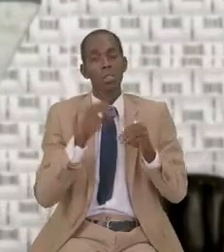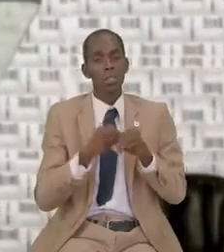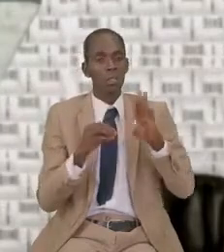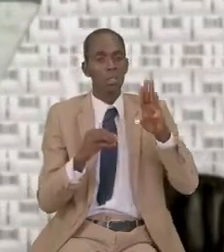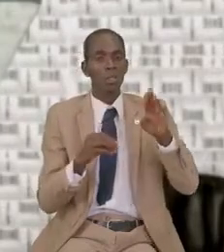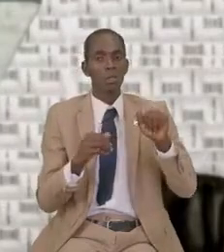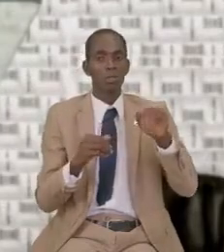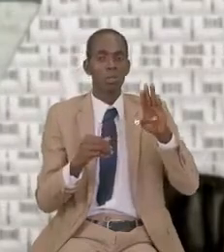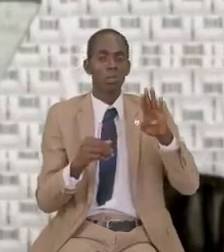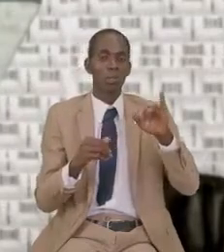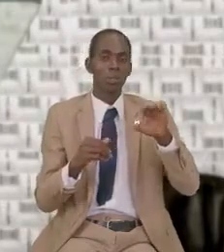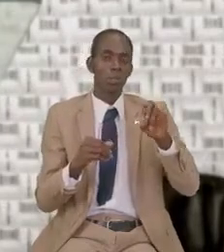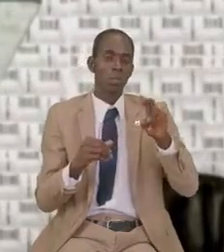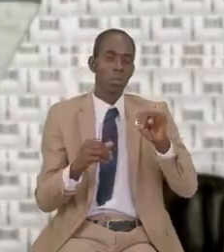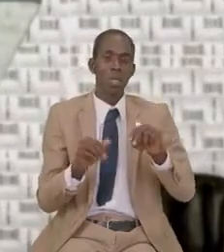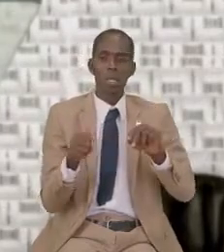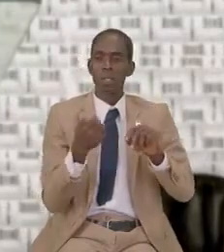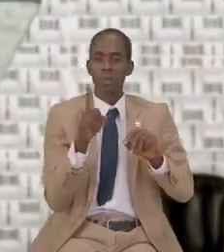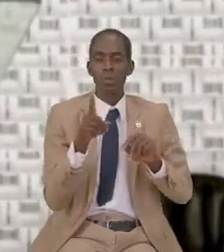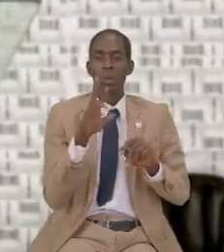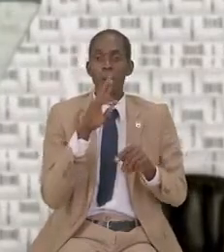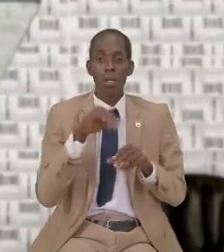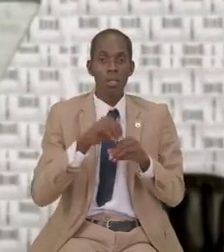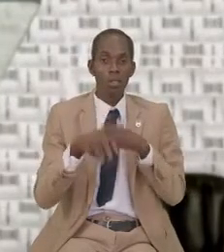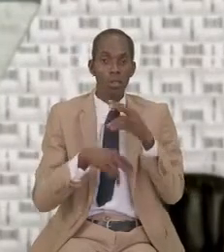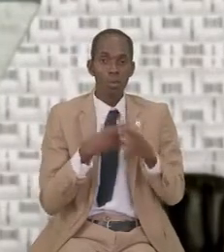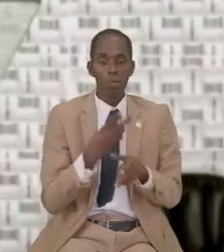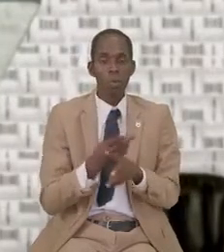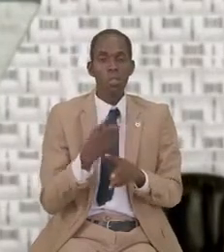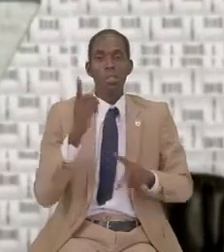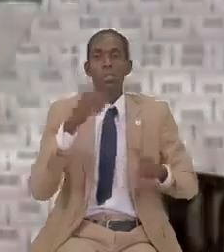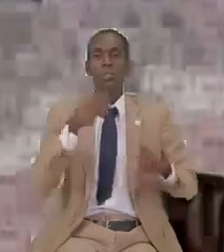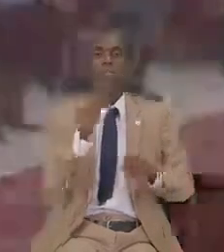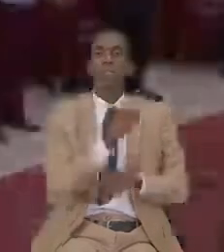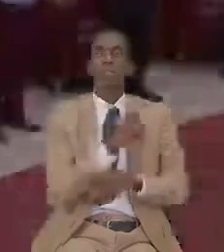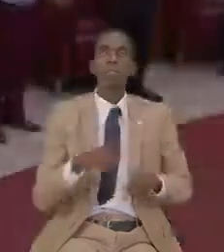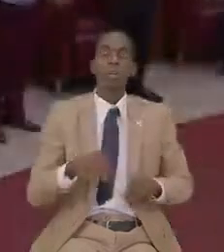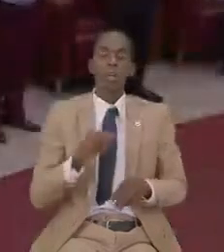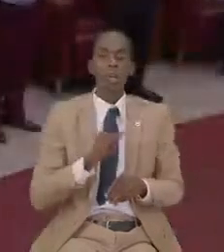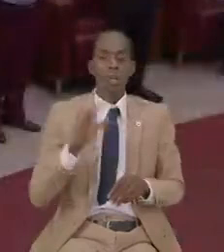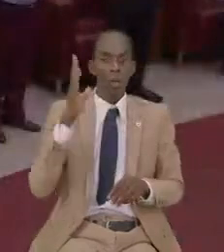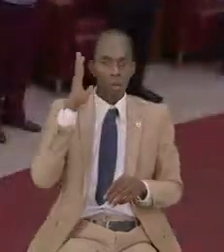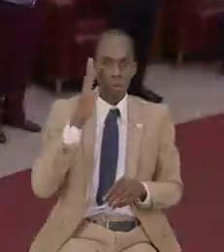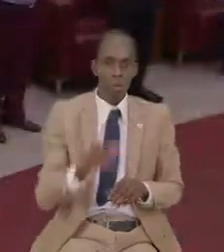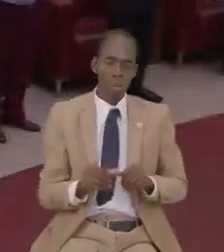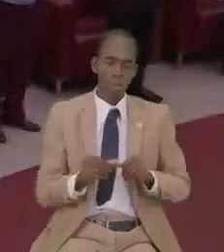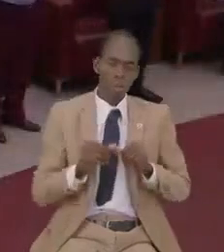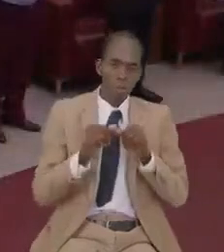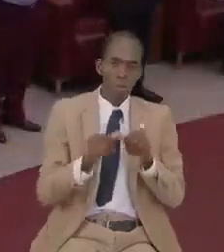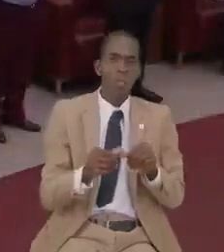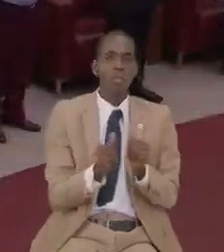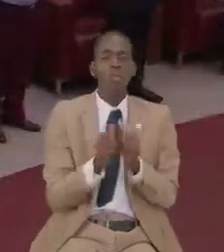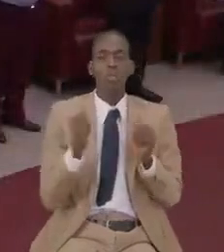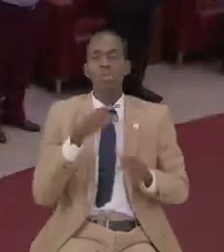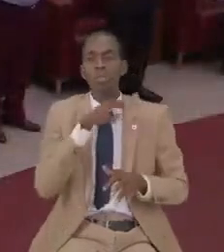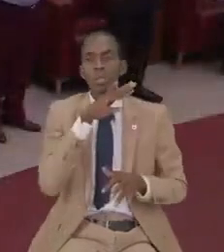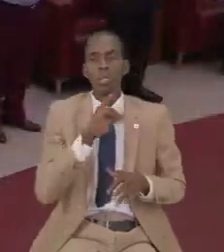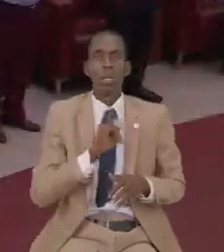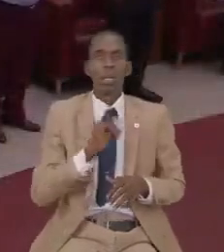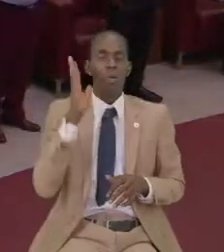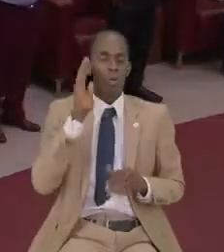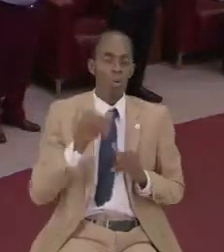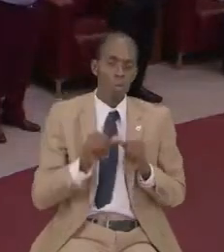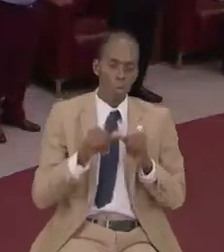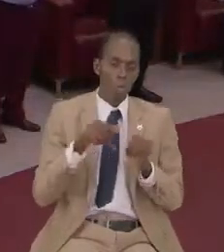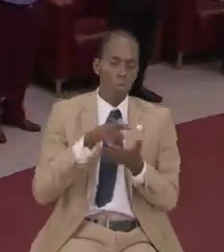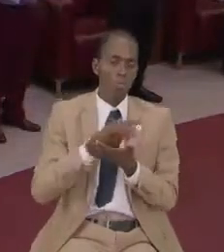your mind. I will remain uncorruptible. I will remain pure.